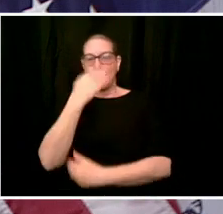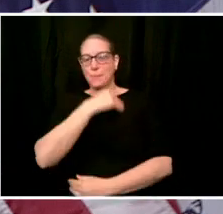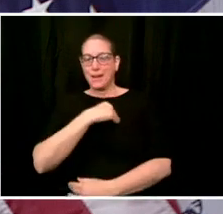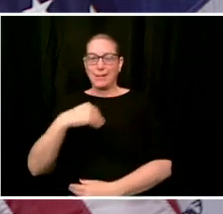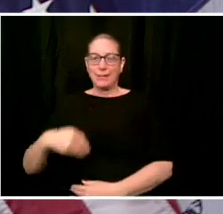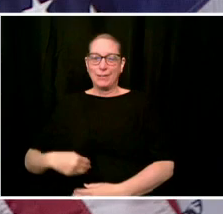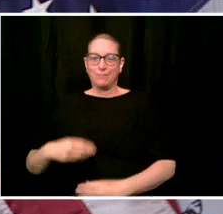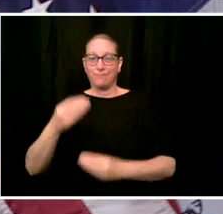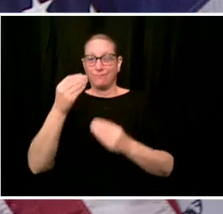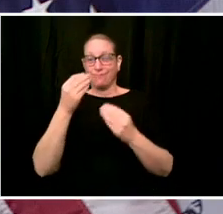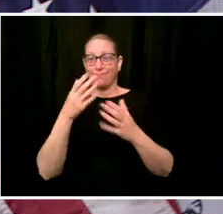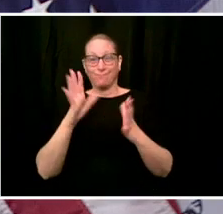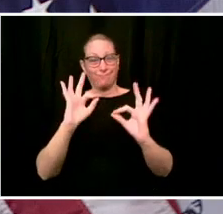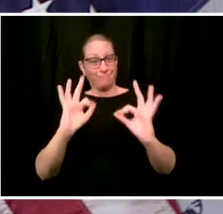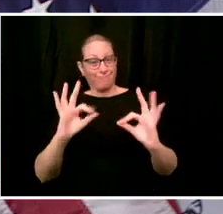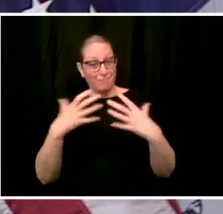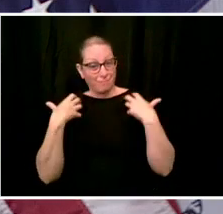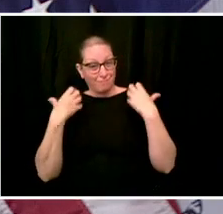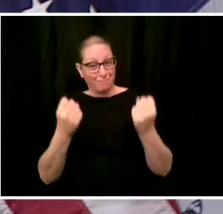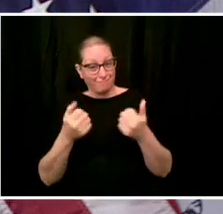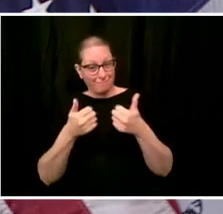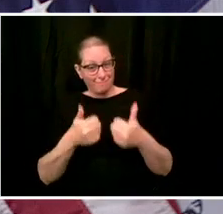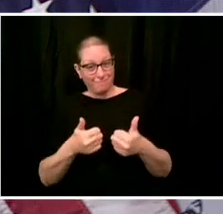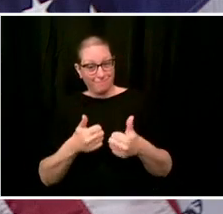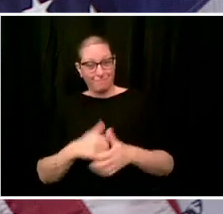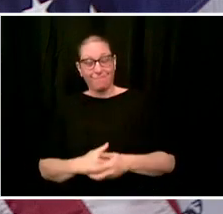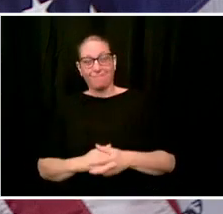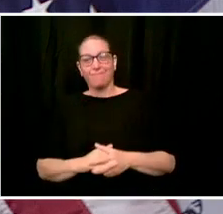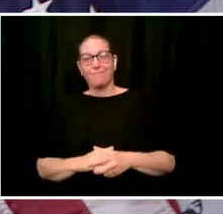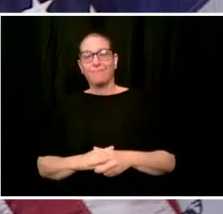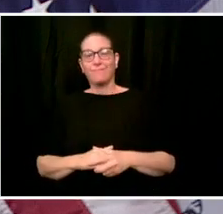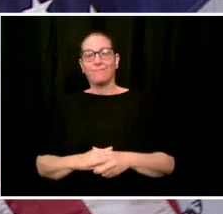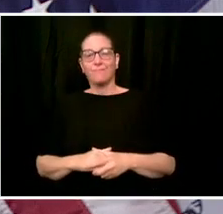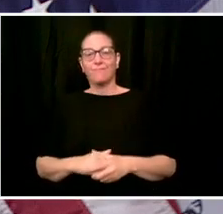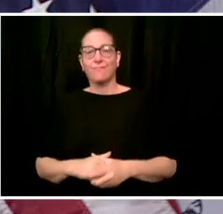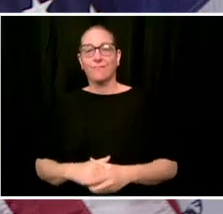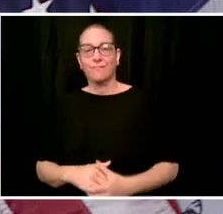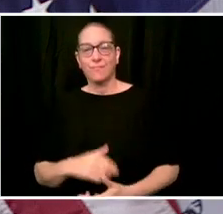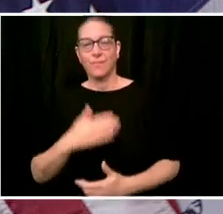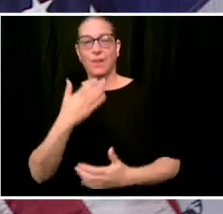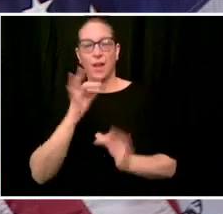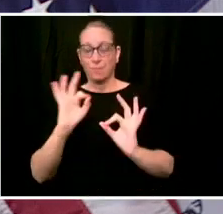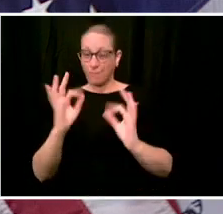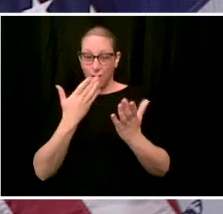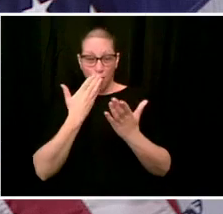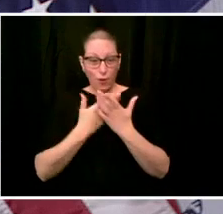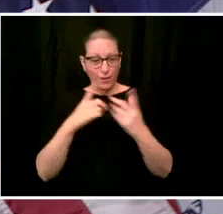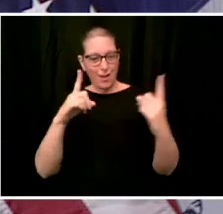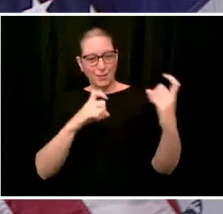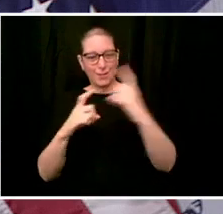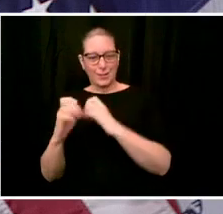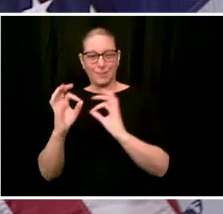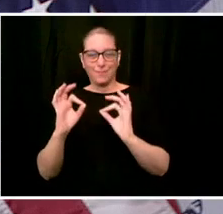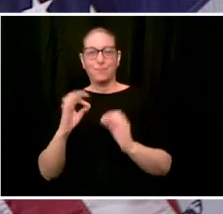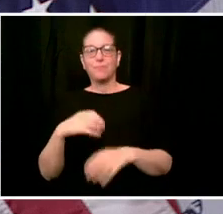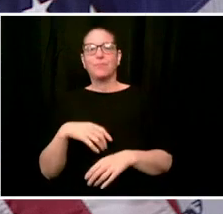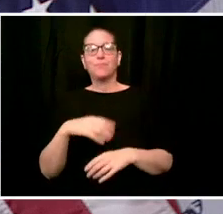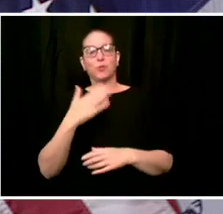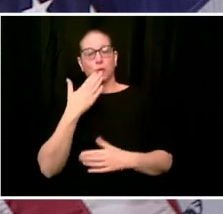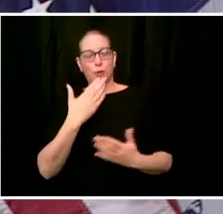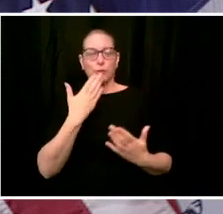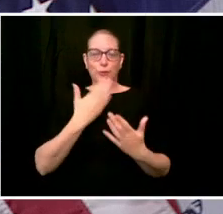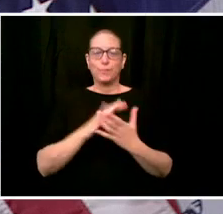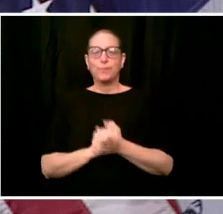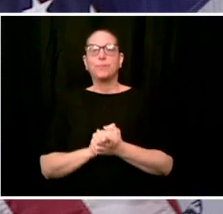morning, Andrew. How you doing? Good. I have two questions. My first question is, yesterday I spoke with Mike Mulgrew of the Teachers